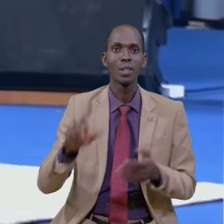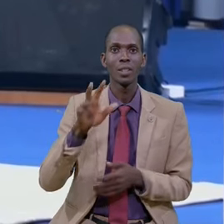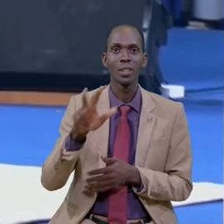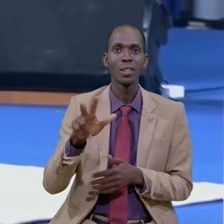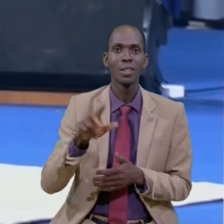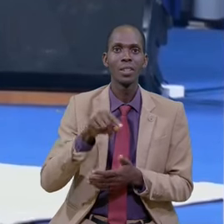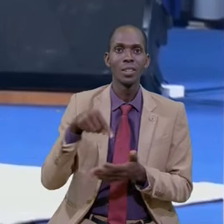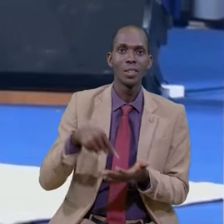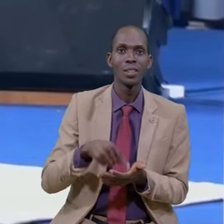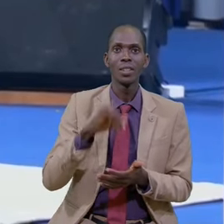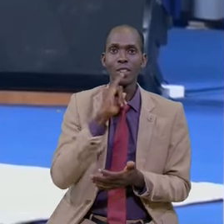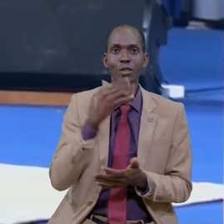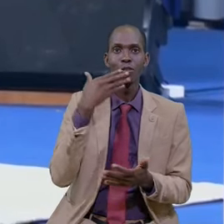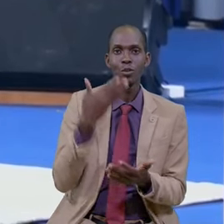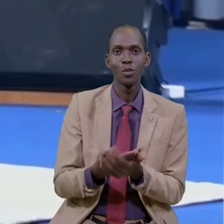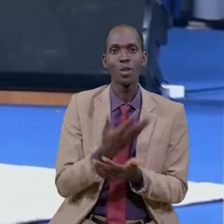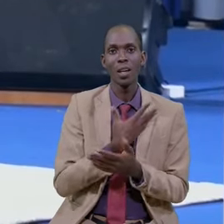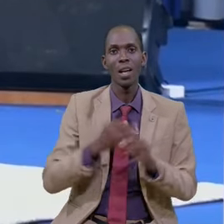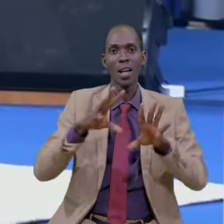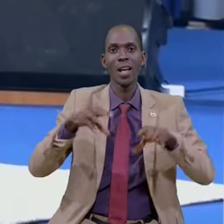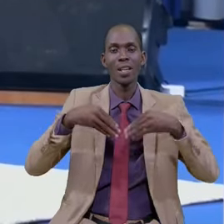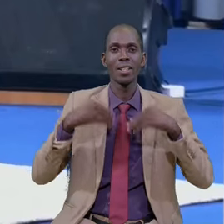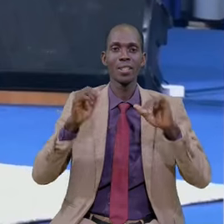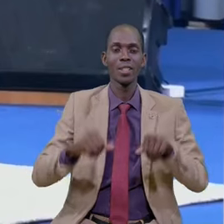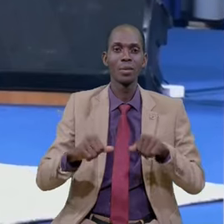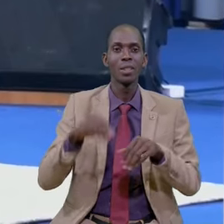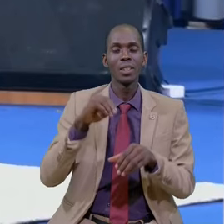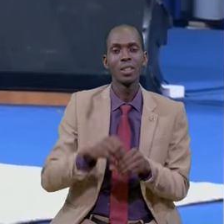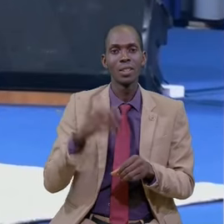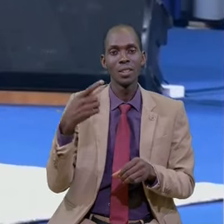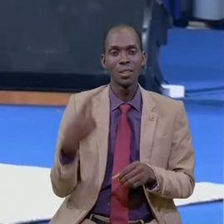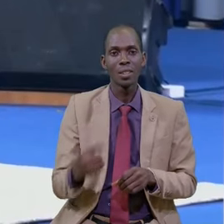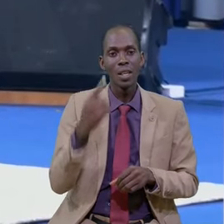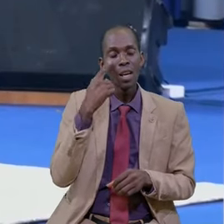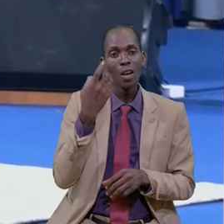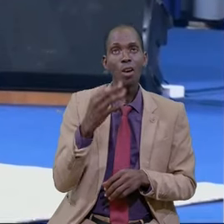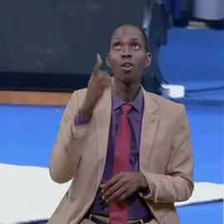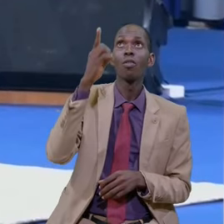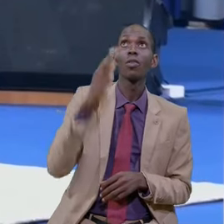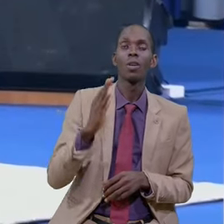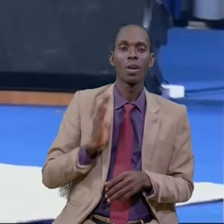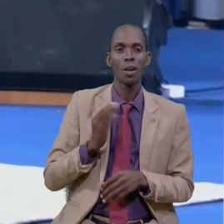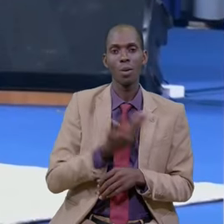good and acceptable in the sight of God our